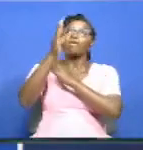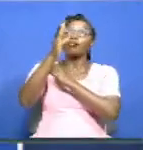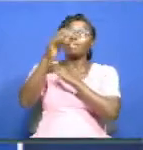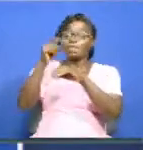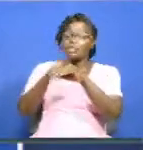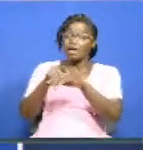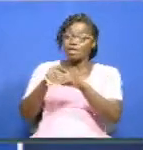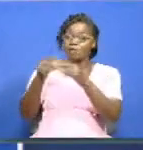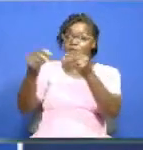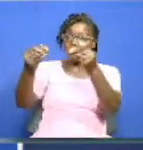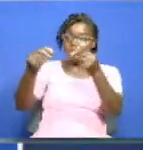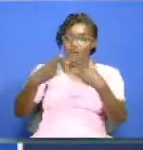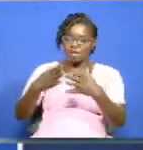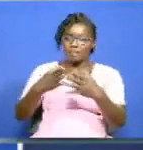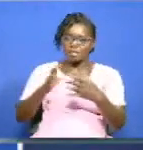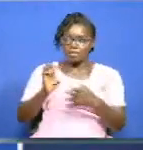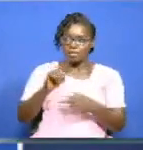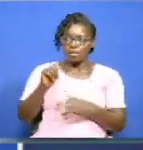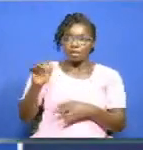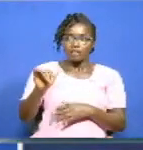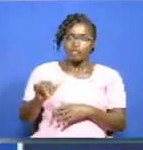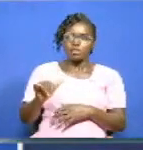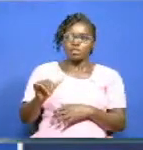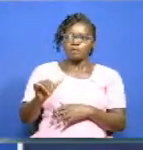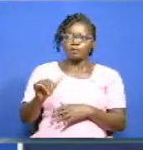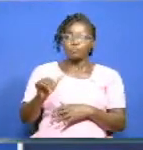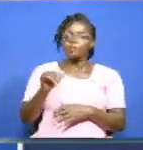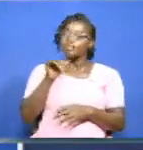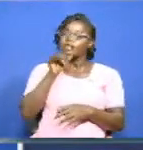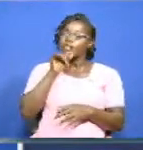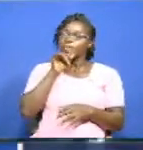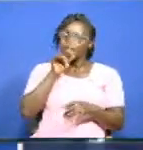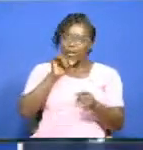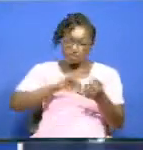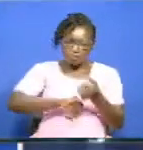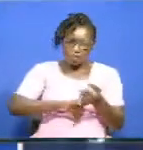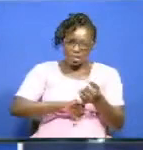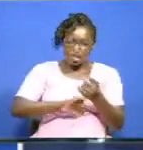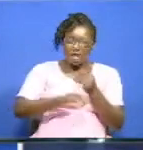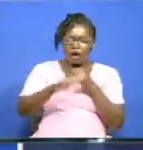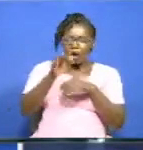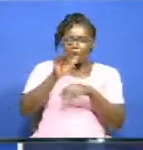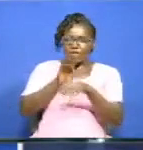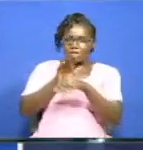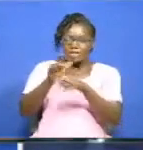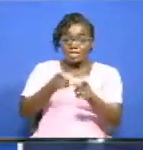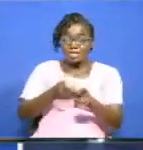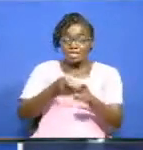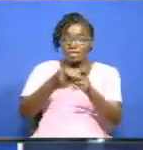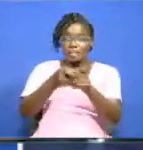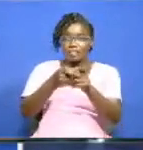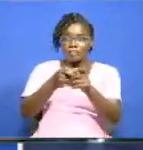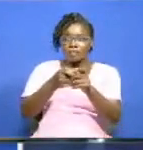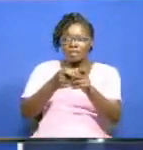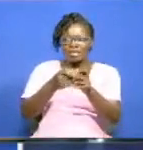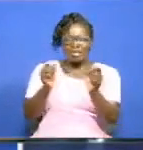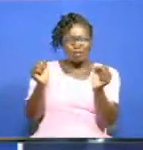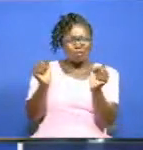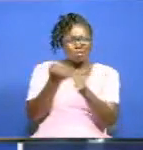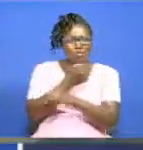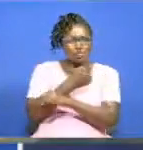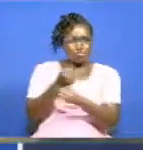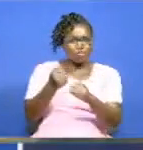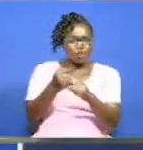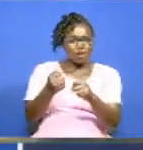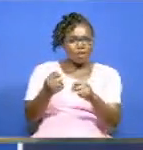Betty. Geoffrey Barasa described her wife Betty as a godsend gift whose shoes will be difficult to